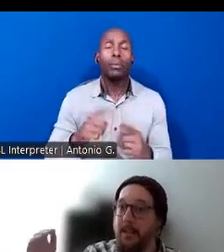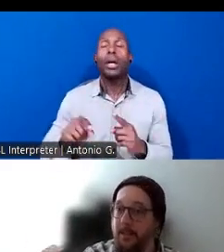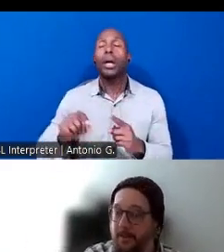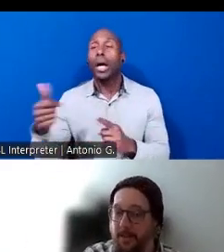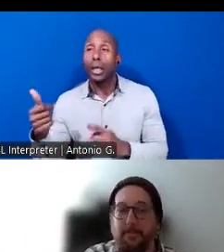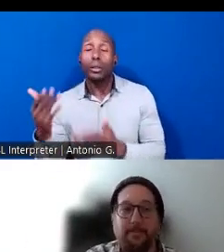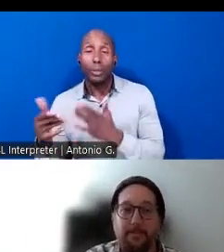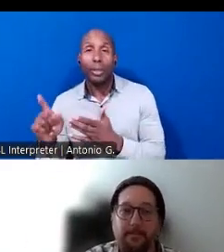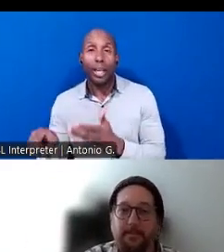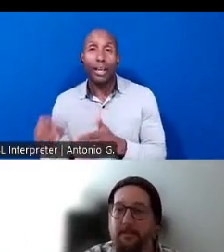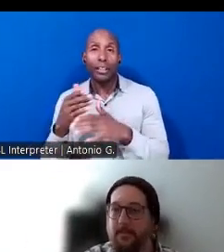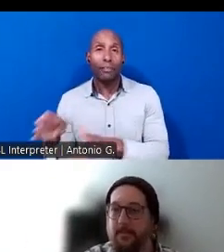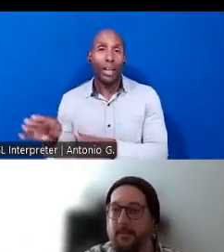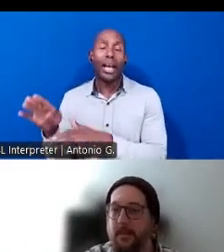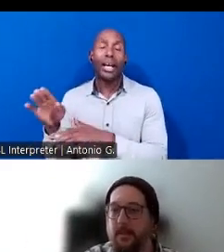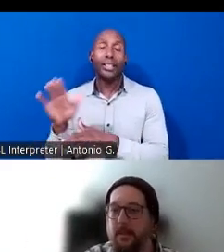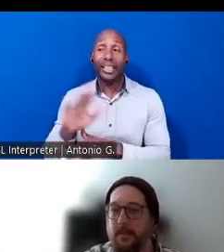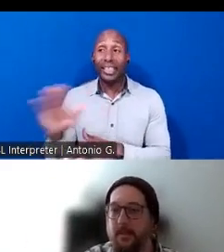the activity.